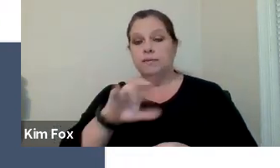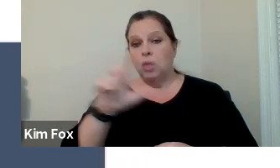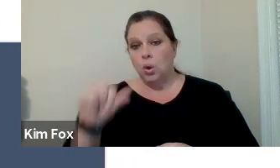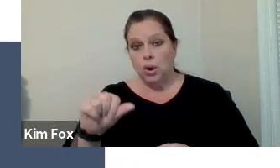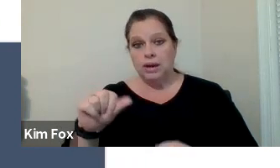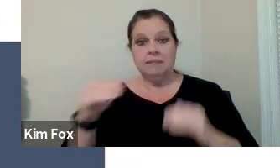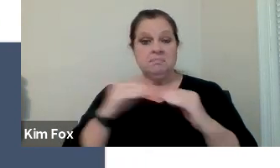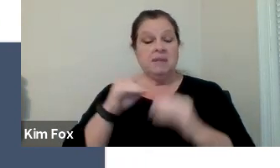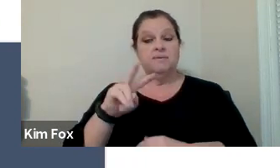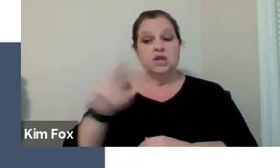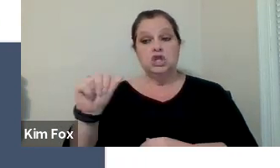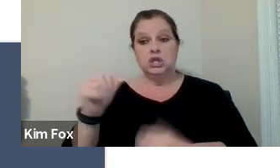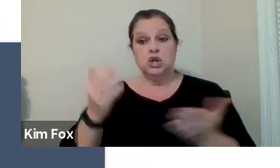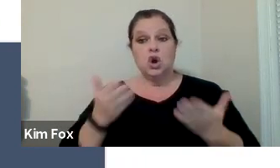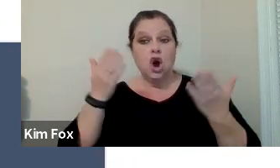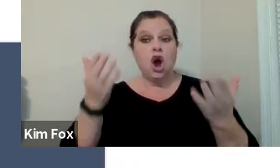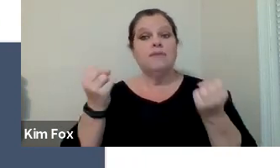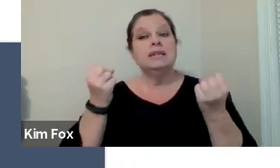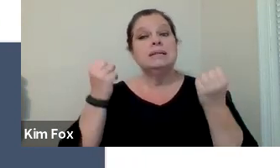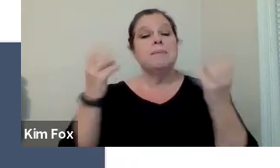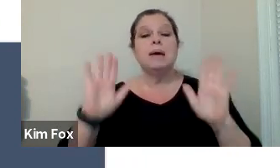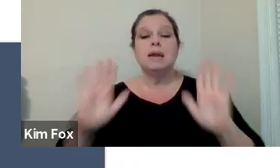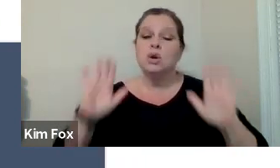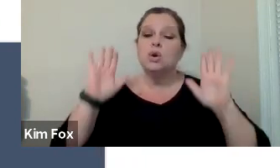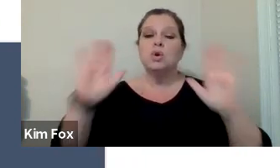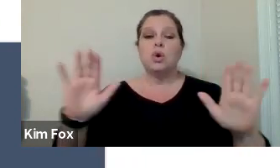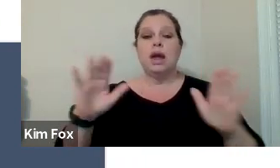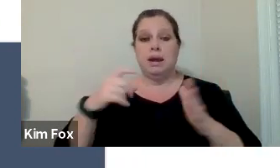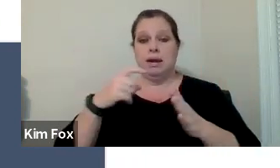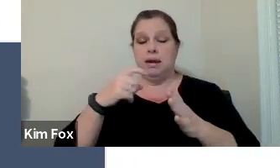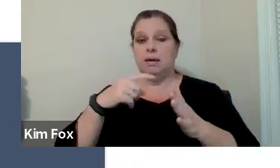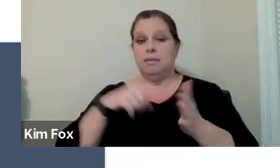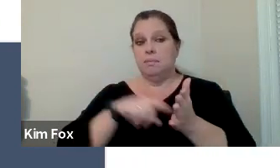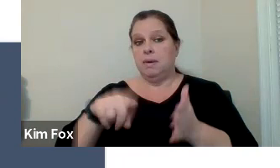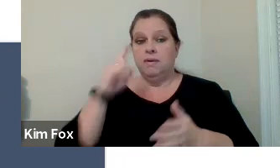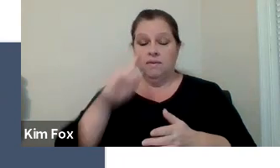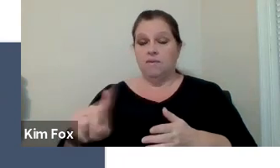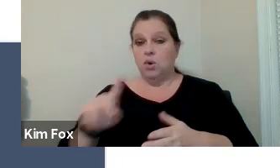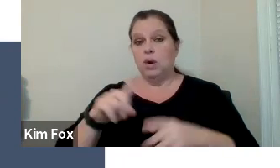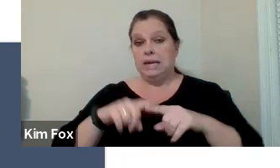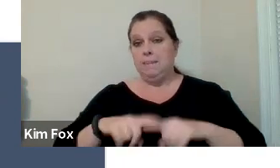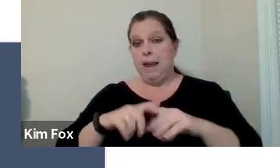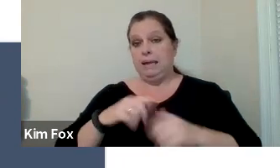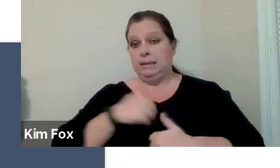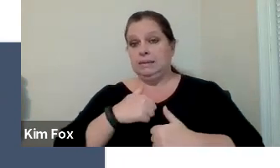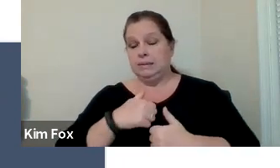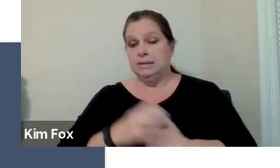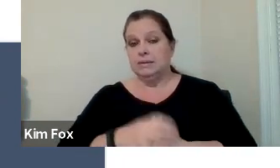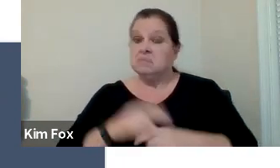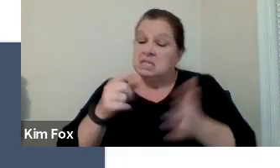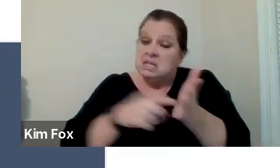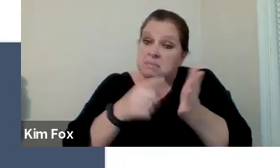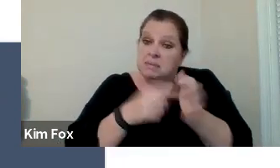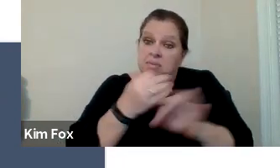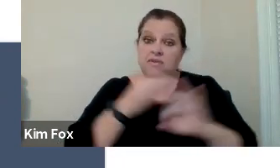even Virginia offers many great rates for dependents, sometimes even free for